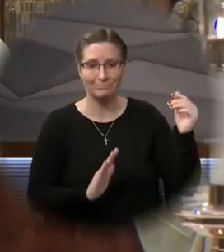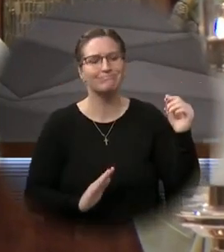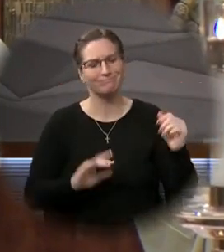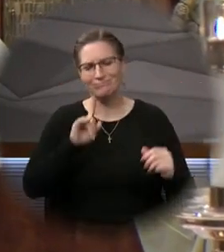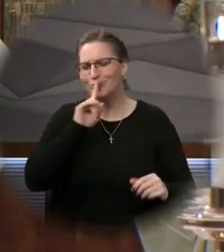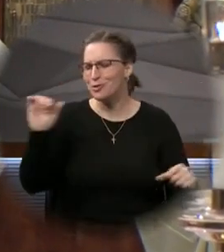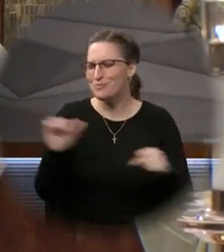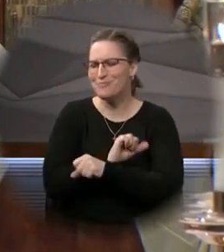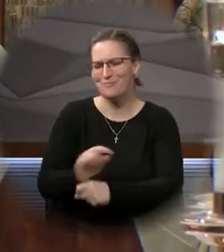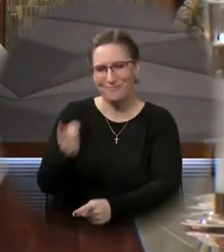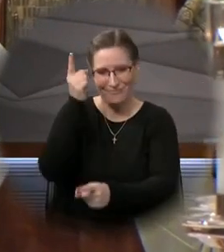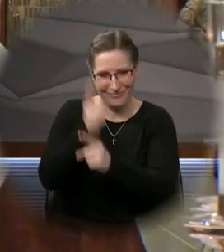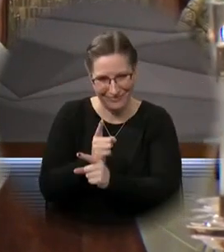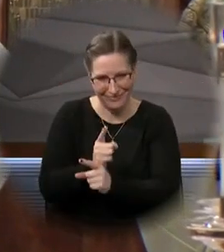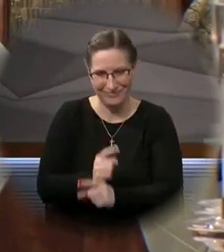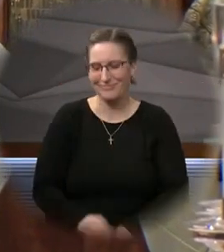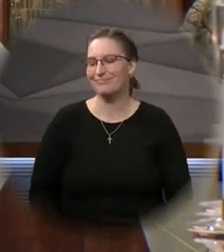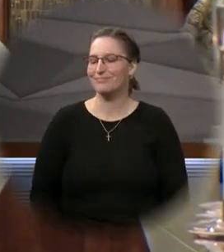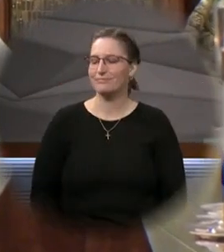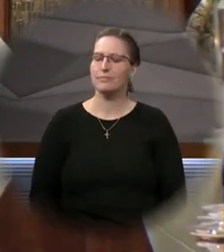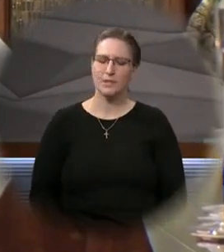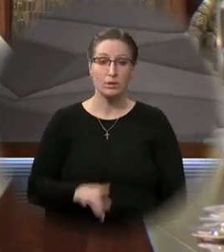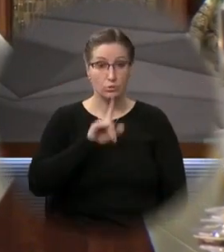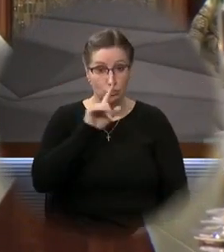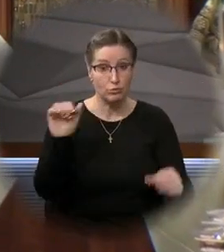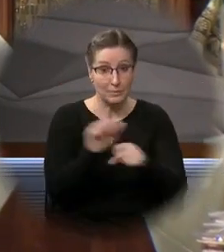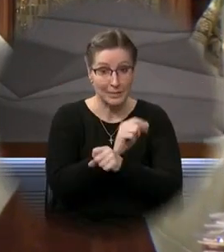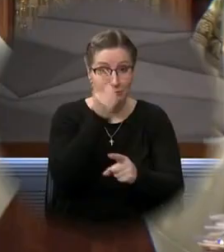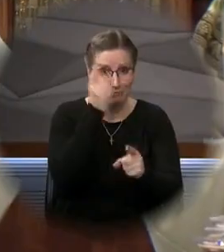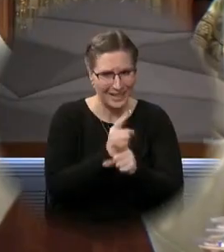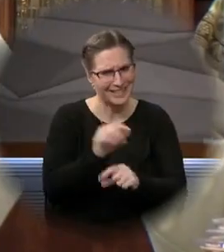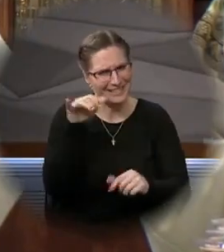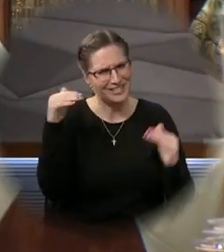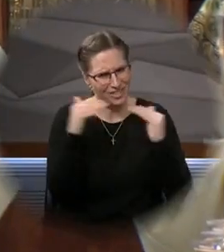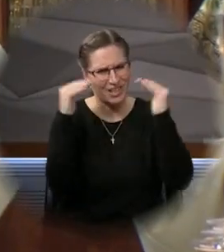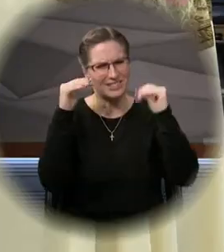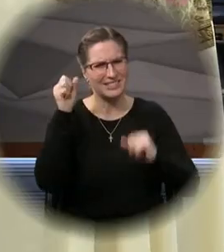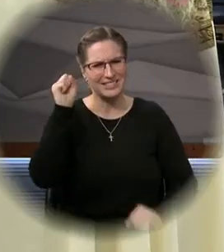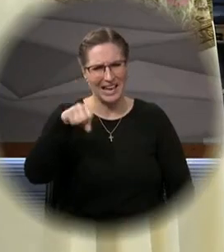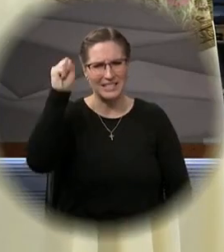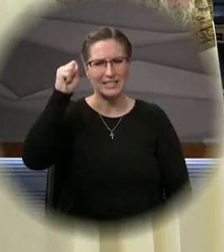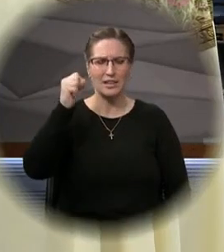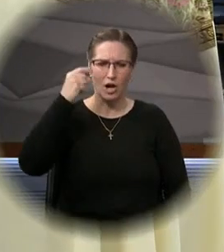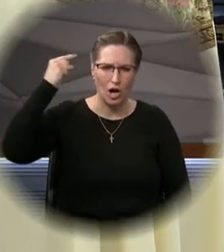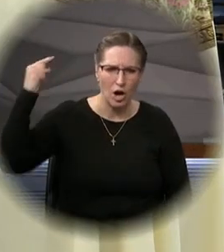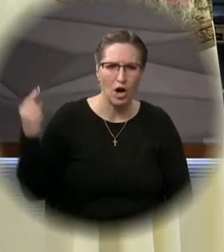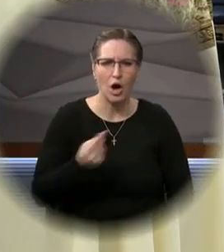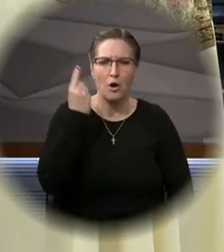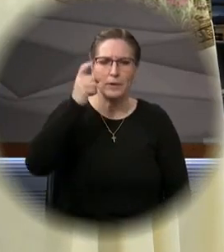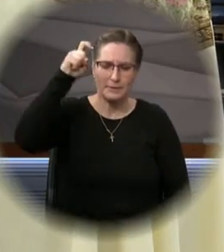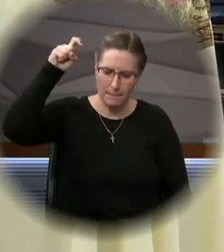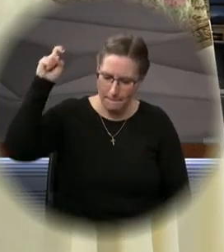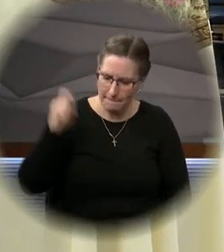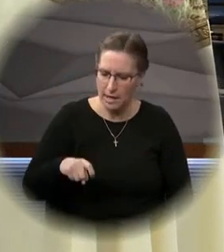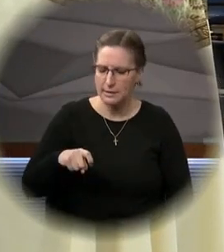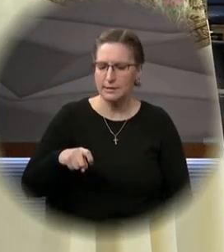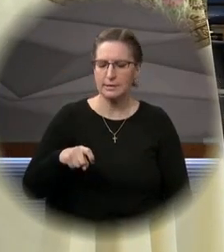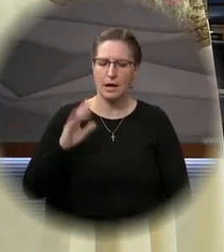our God. It is right and just. It is truly right and just, our duty and our